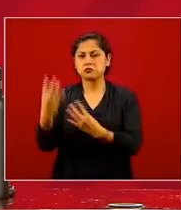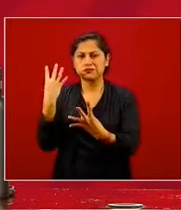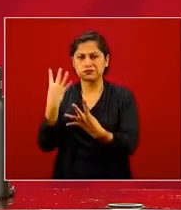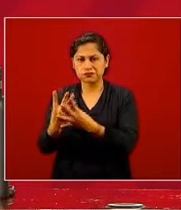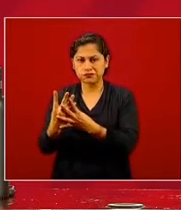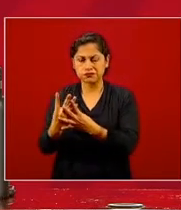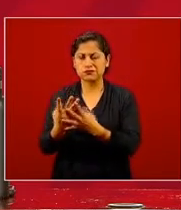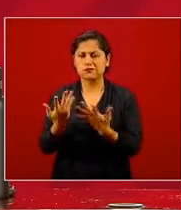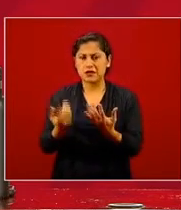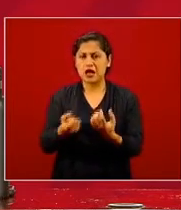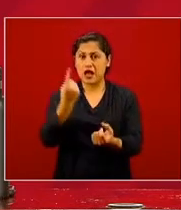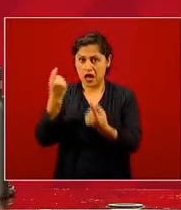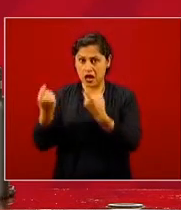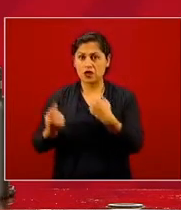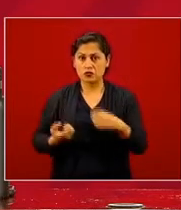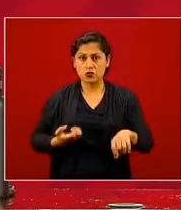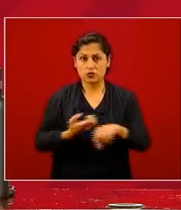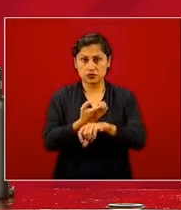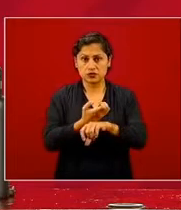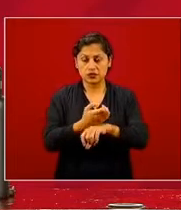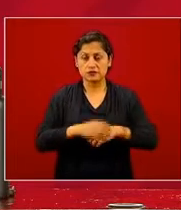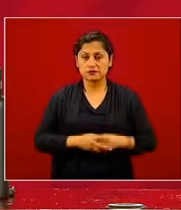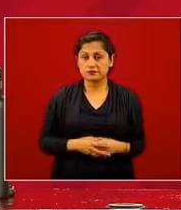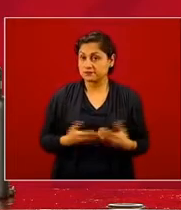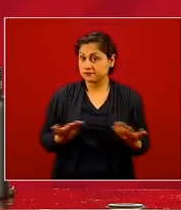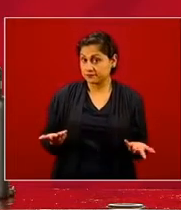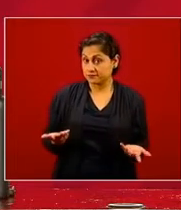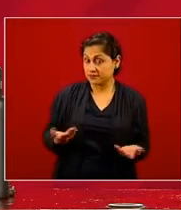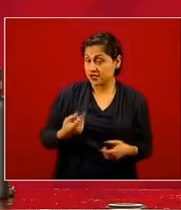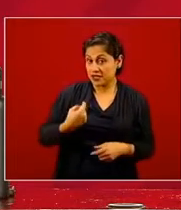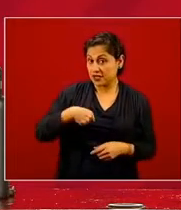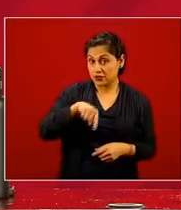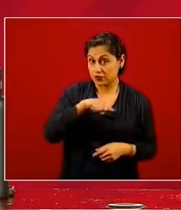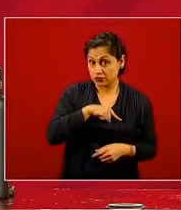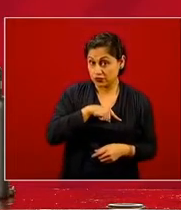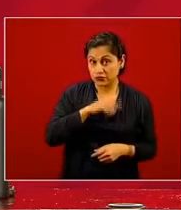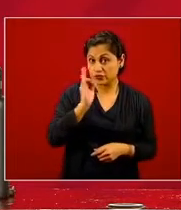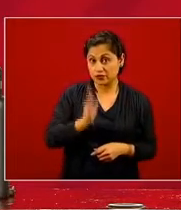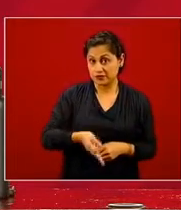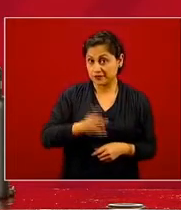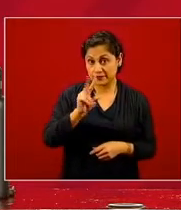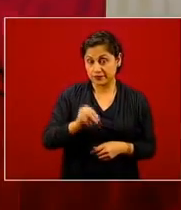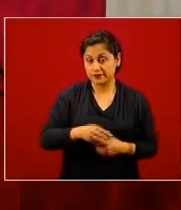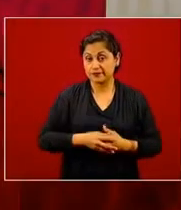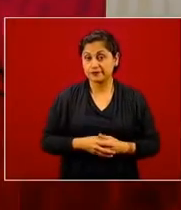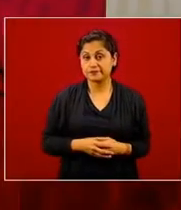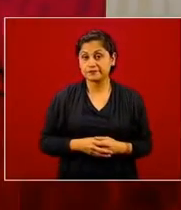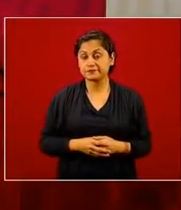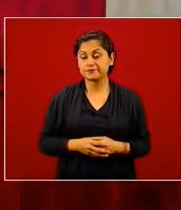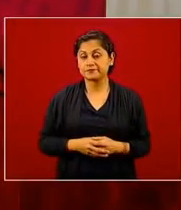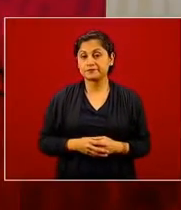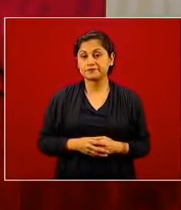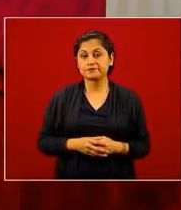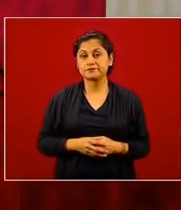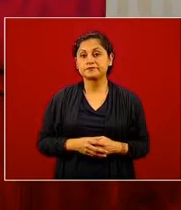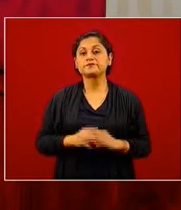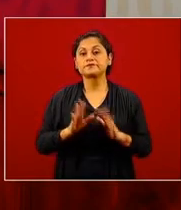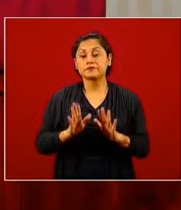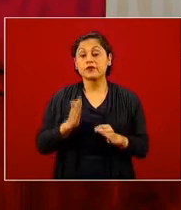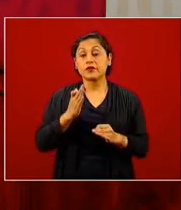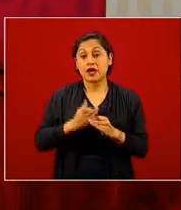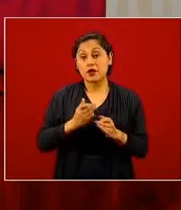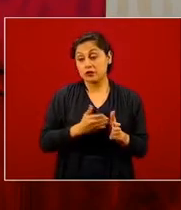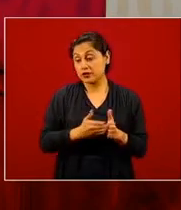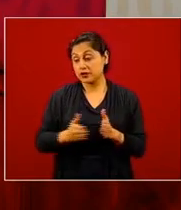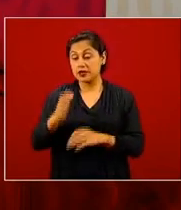finding people or trying to arrest people, as it occurred in some states, which we are against of. So